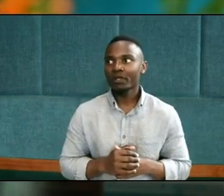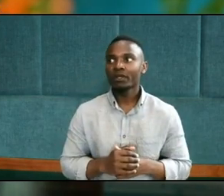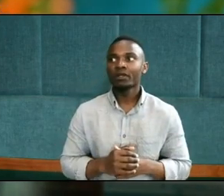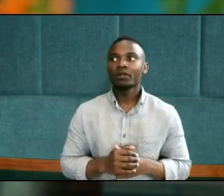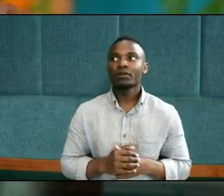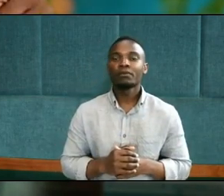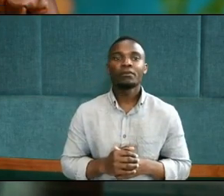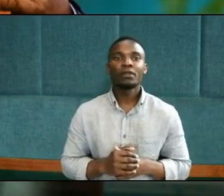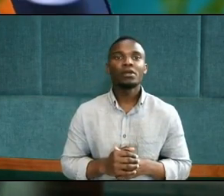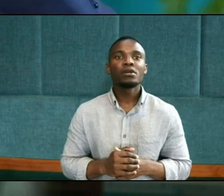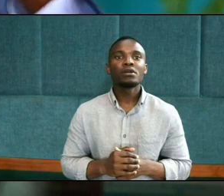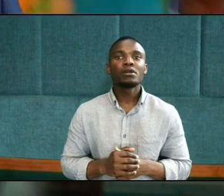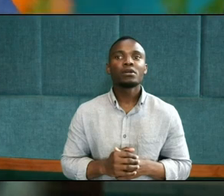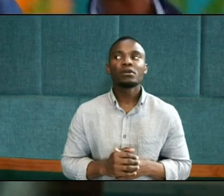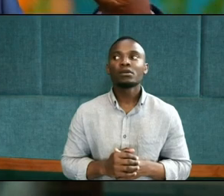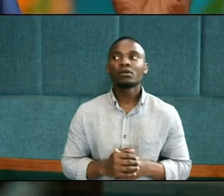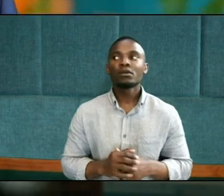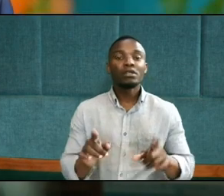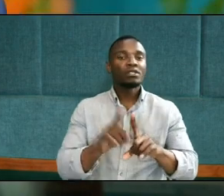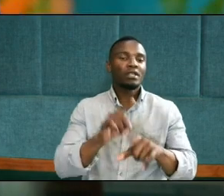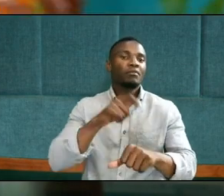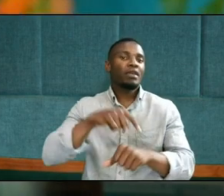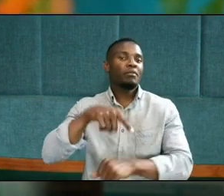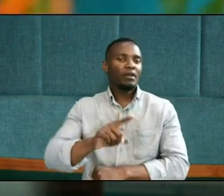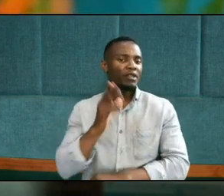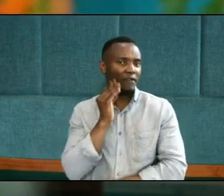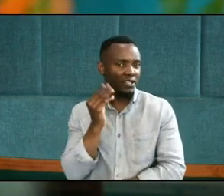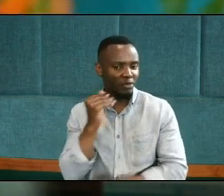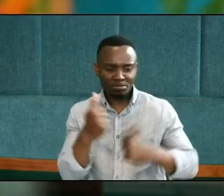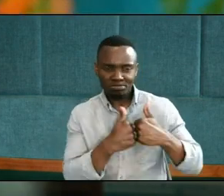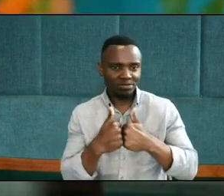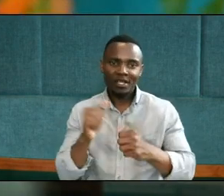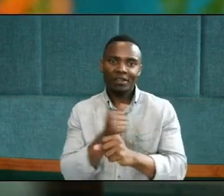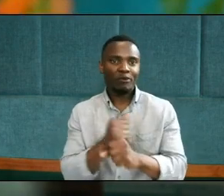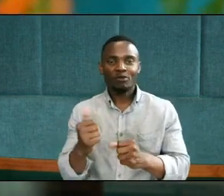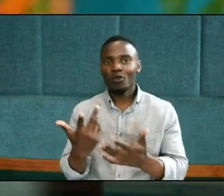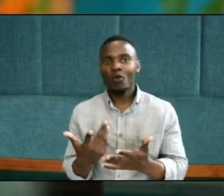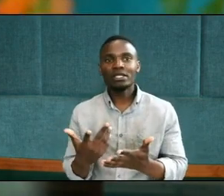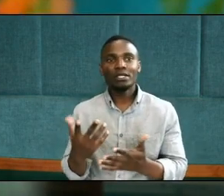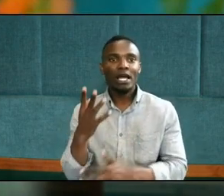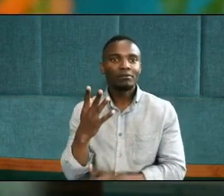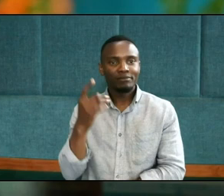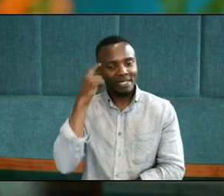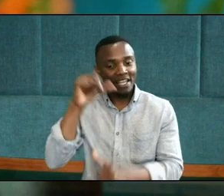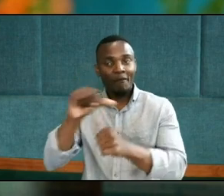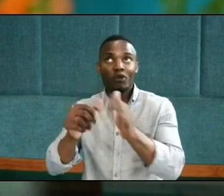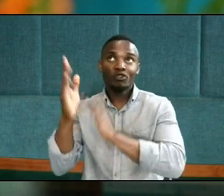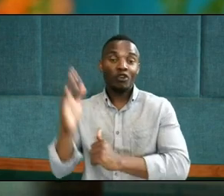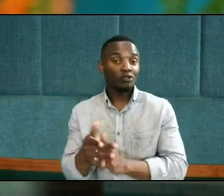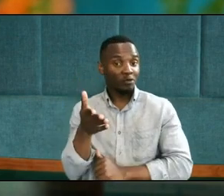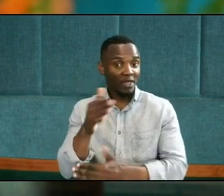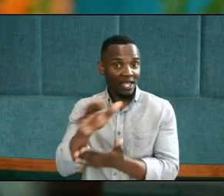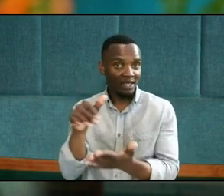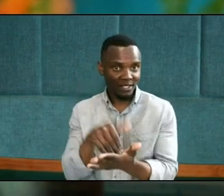God. See, when you are in that confusion, you can't even think about God. So there, you can get me